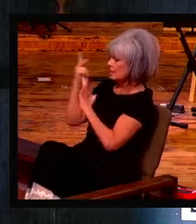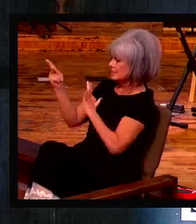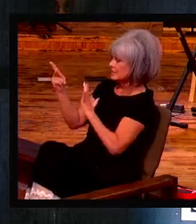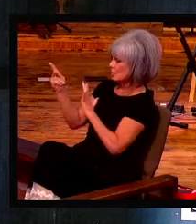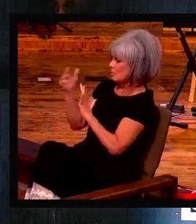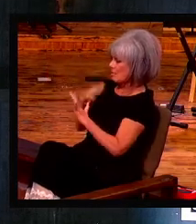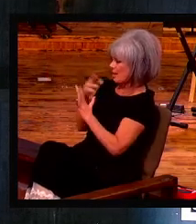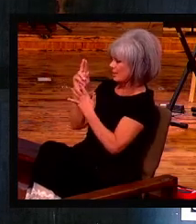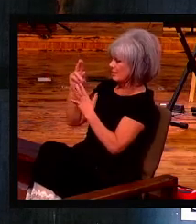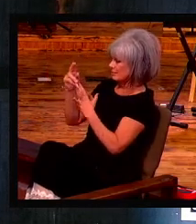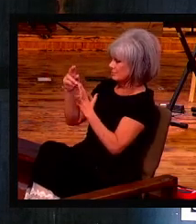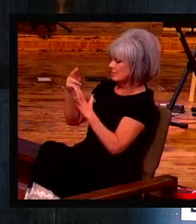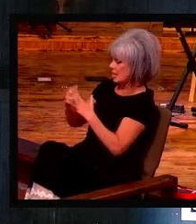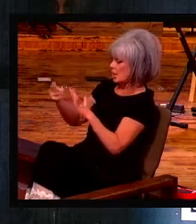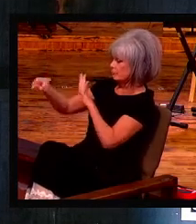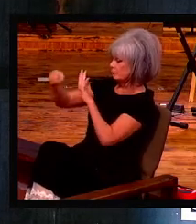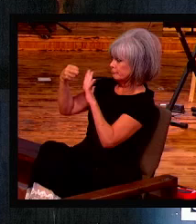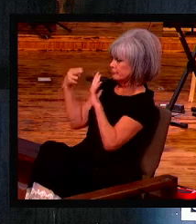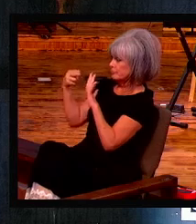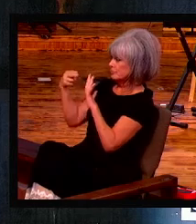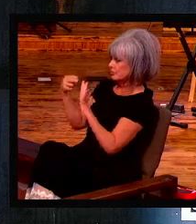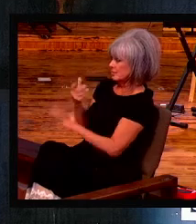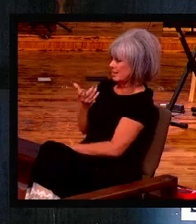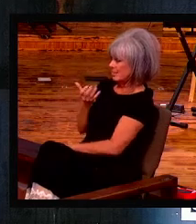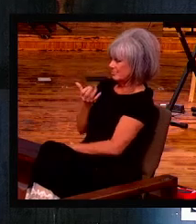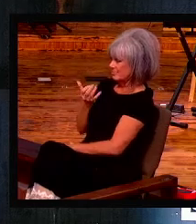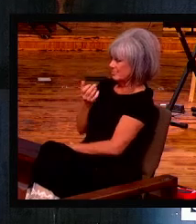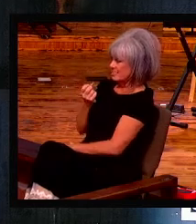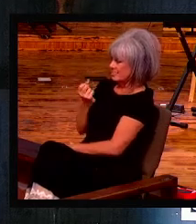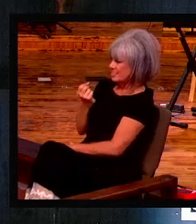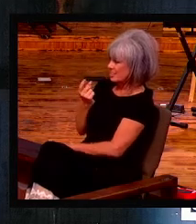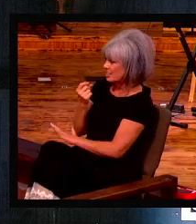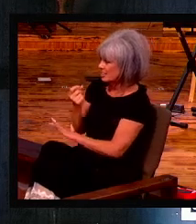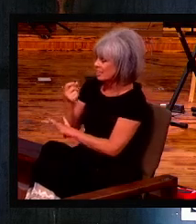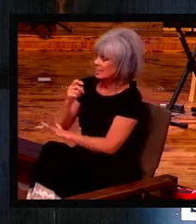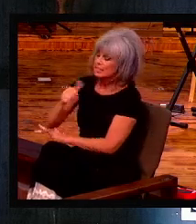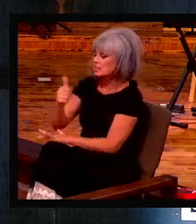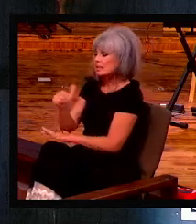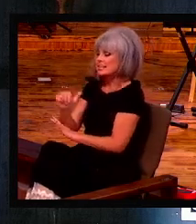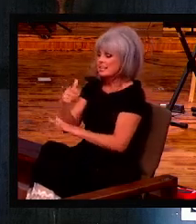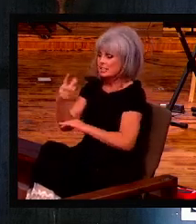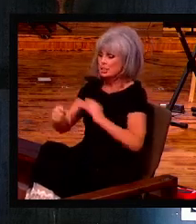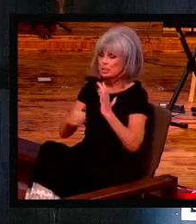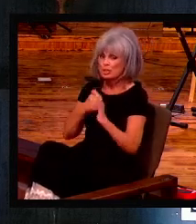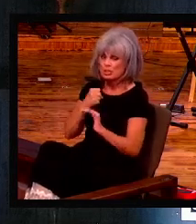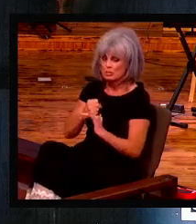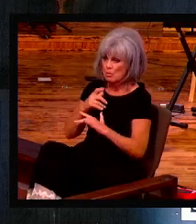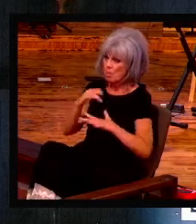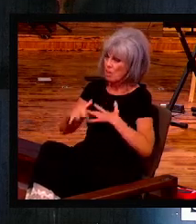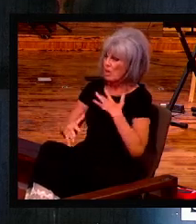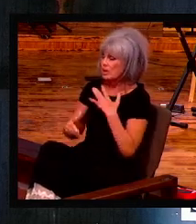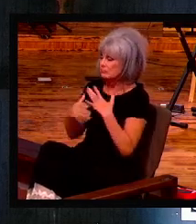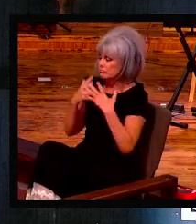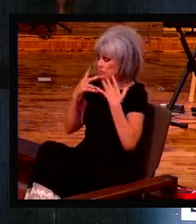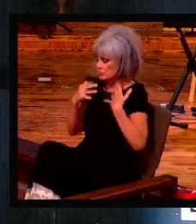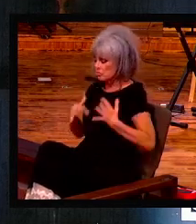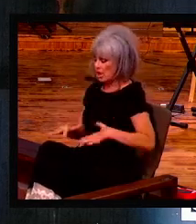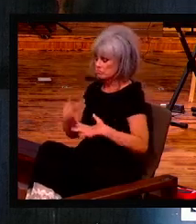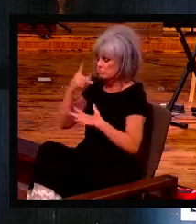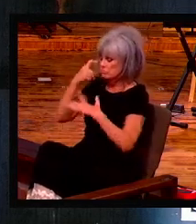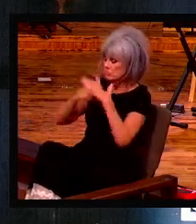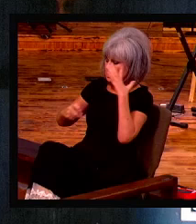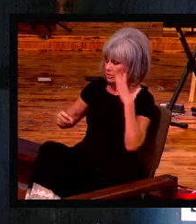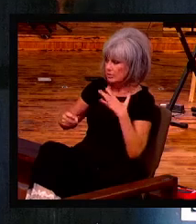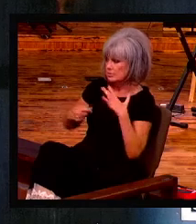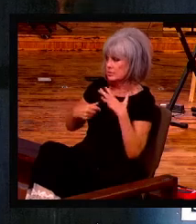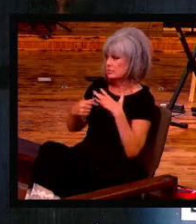think, man, God, almost 10 years of blood, sweat, and tears, and you got me here. Training in the heat to the point where I see stars. Running so